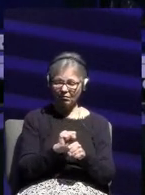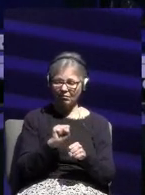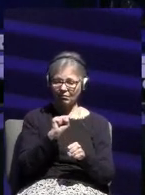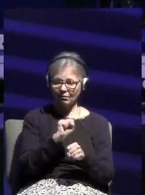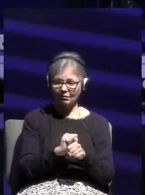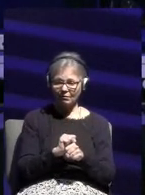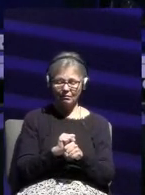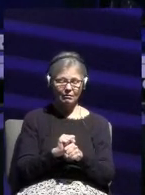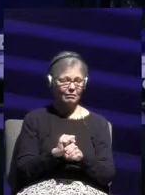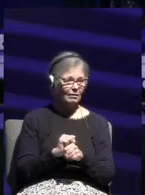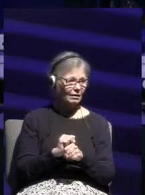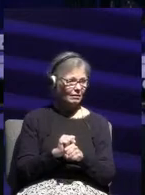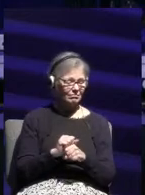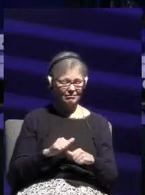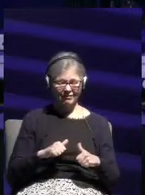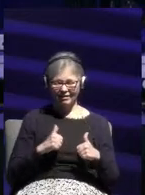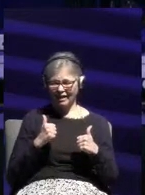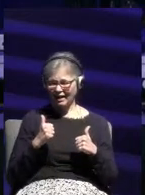through life,